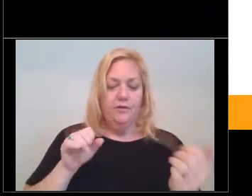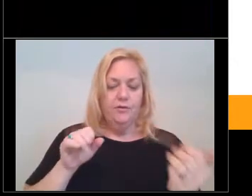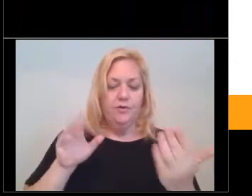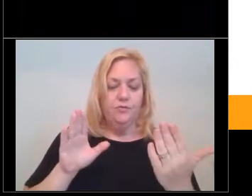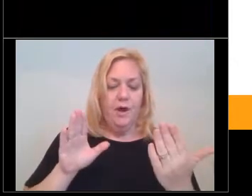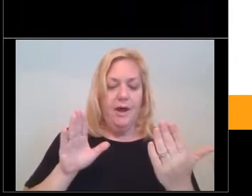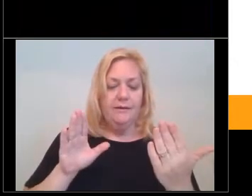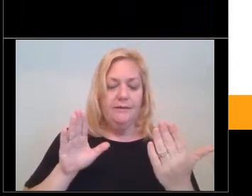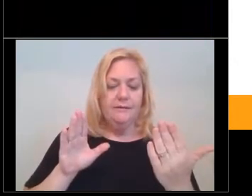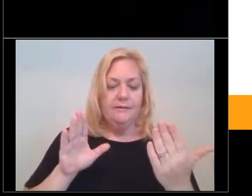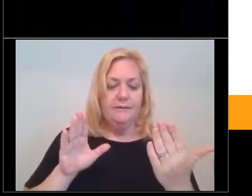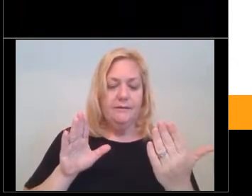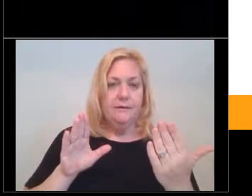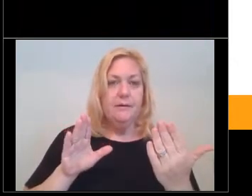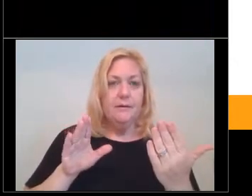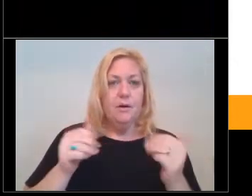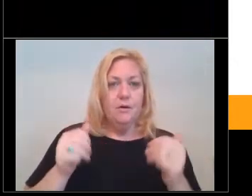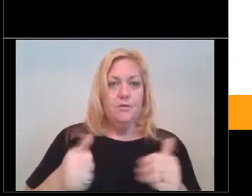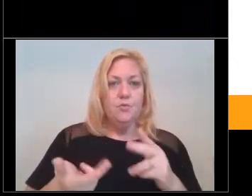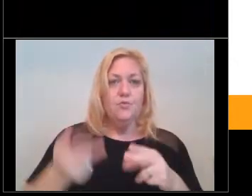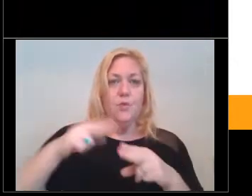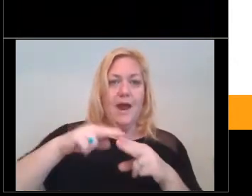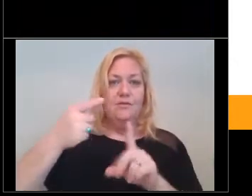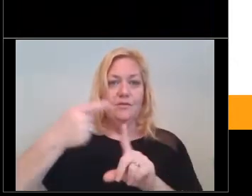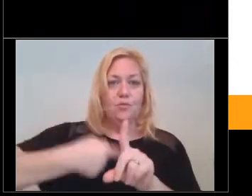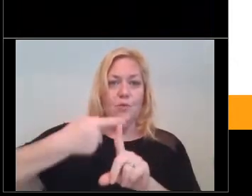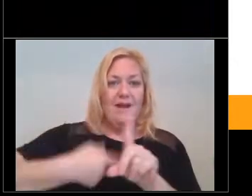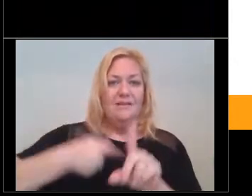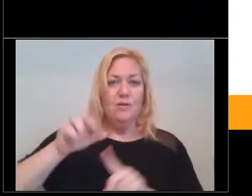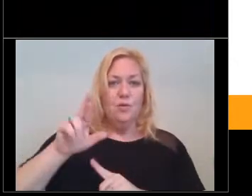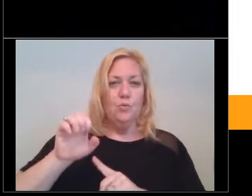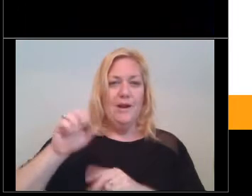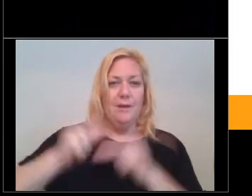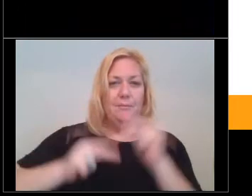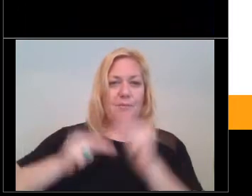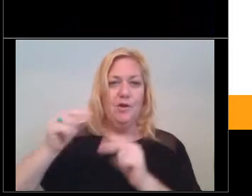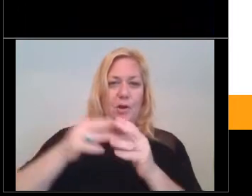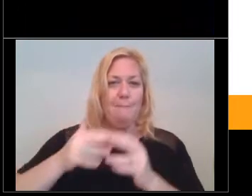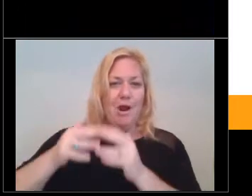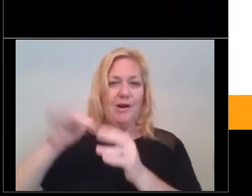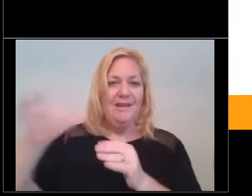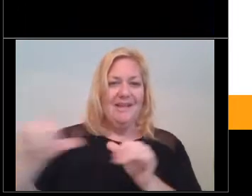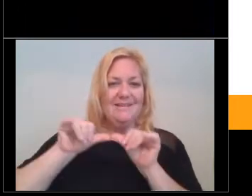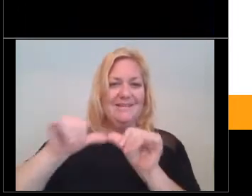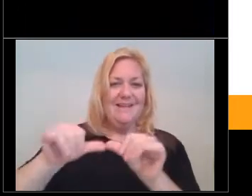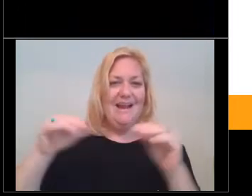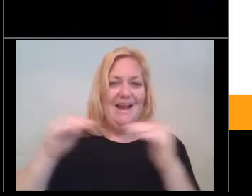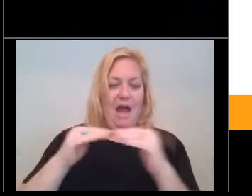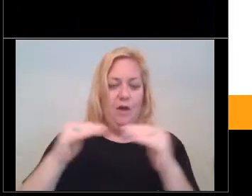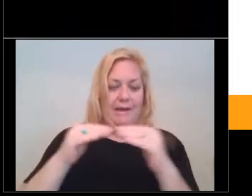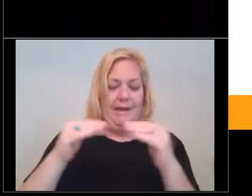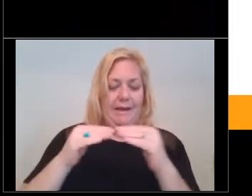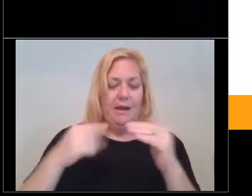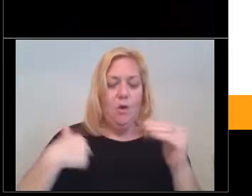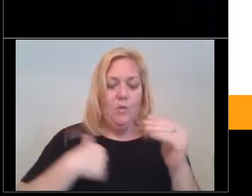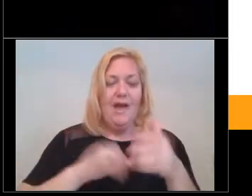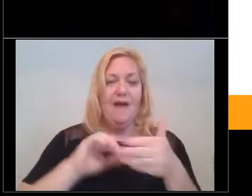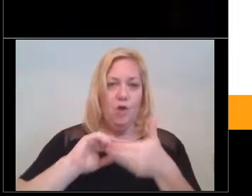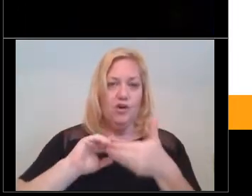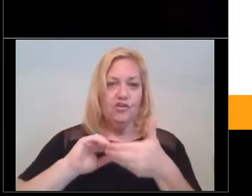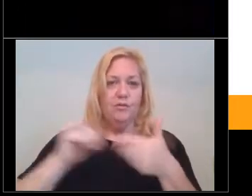the RAISE grant, so the Rebuilding America Infrastructure with Sustainability and Equity. And so we had partnerships on this grant over